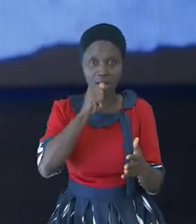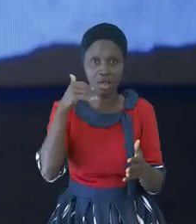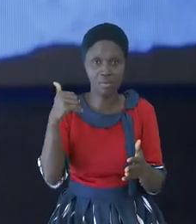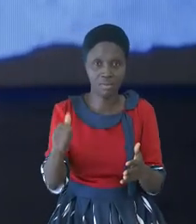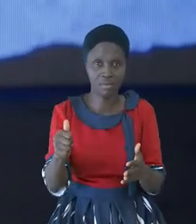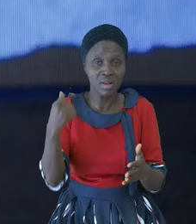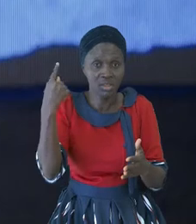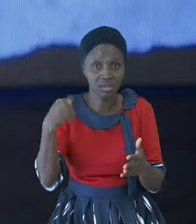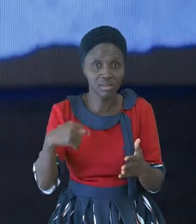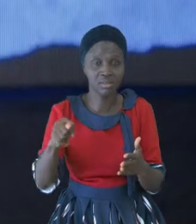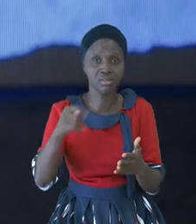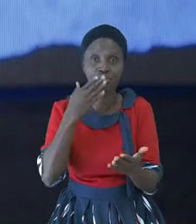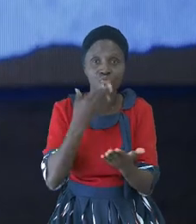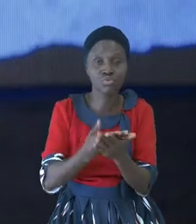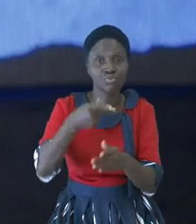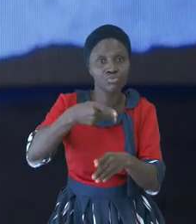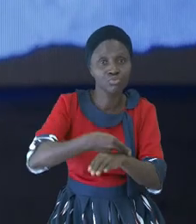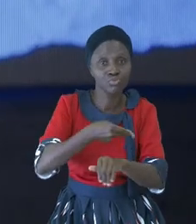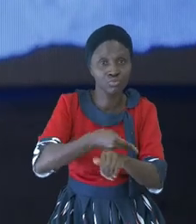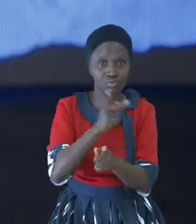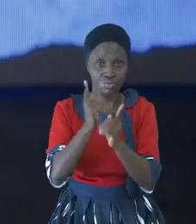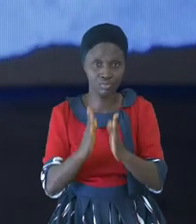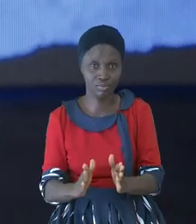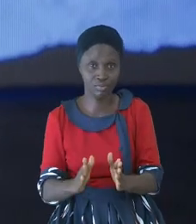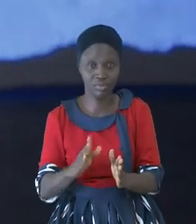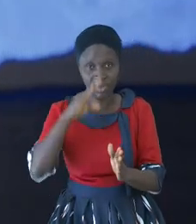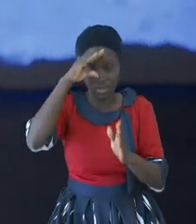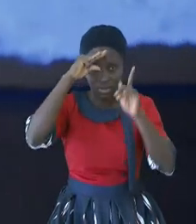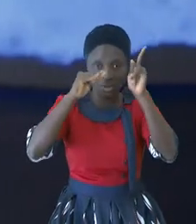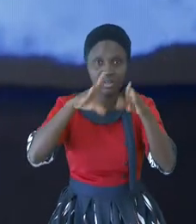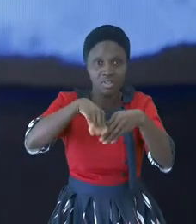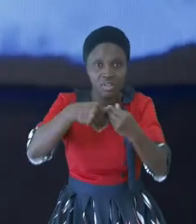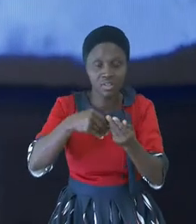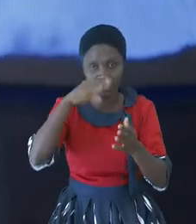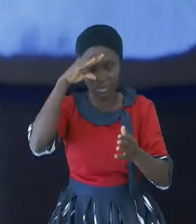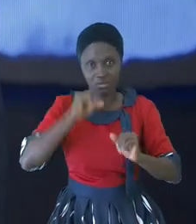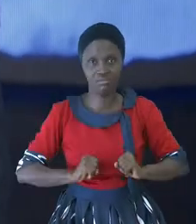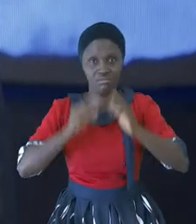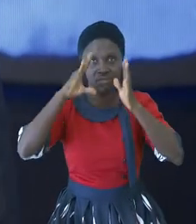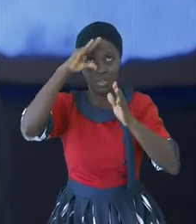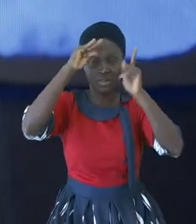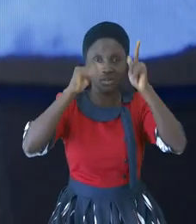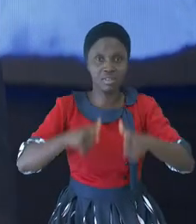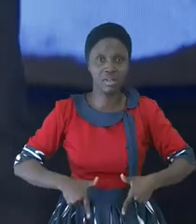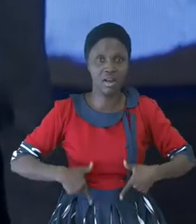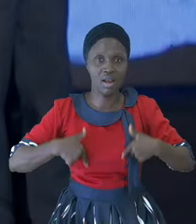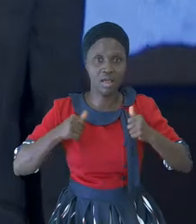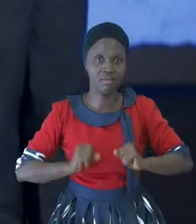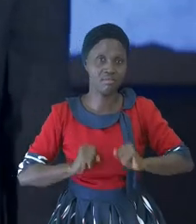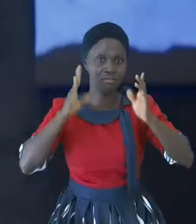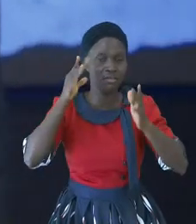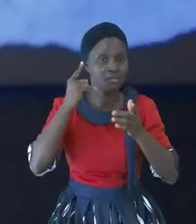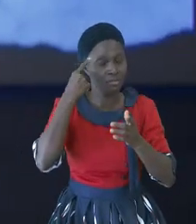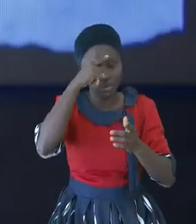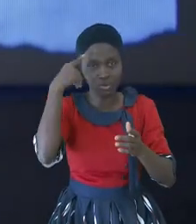good shepherd giveth his life for the sheep. Why? For the salvation of the sheep, that is, of the